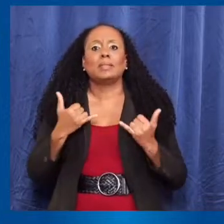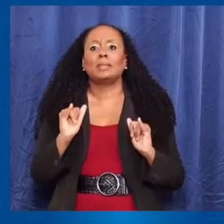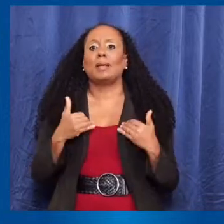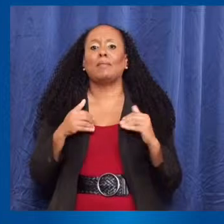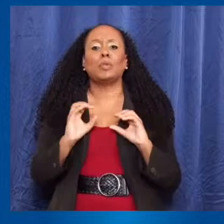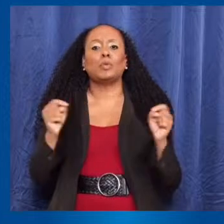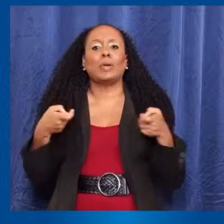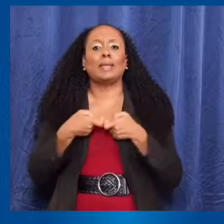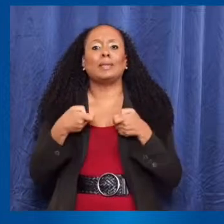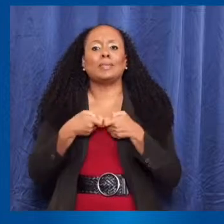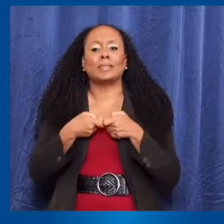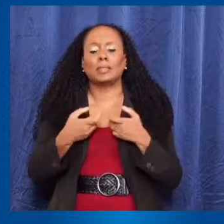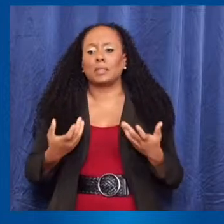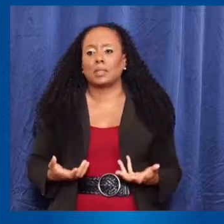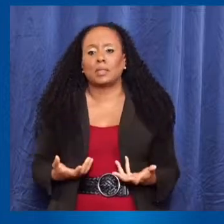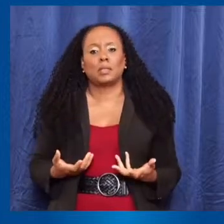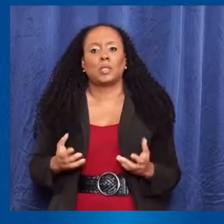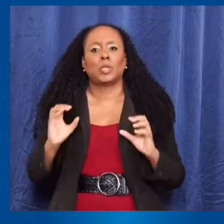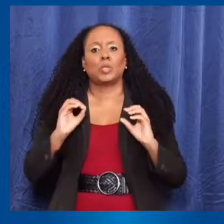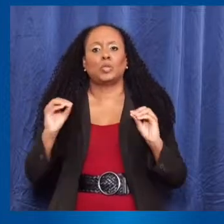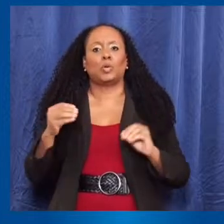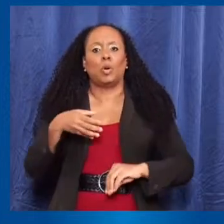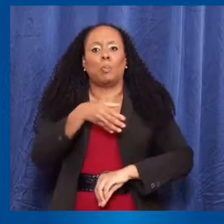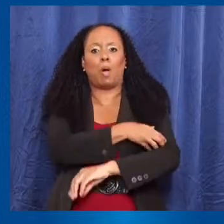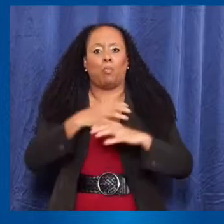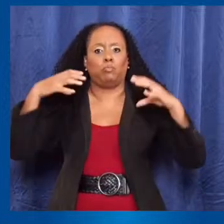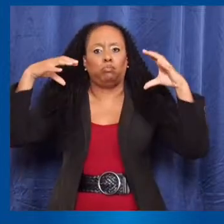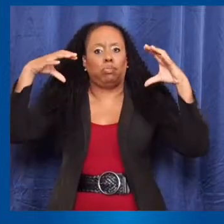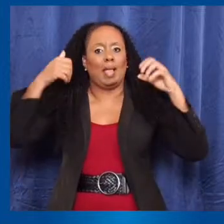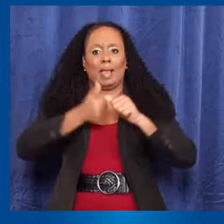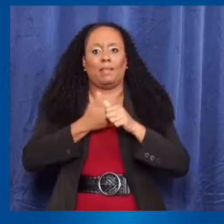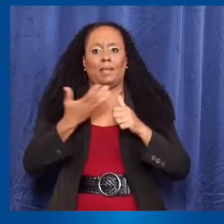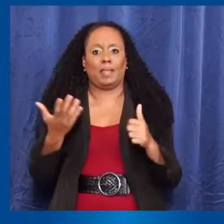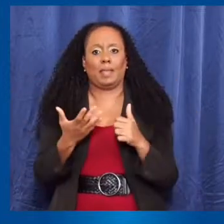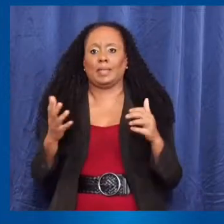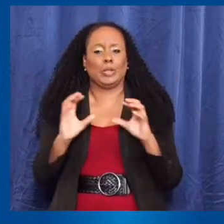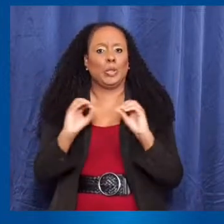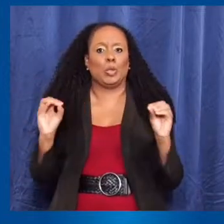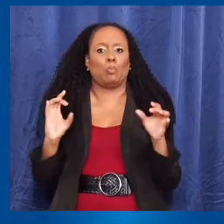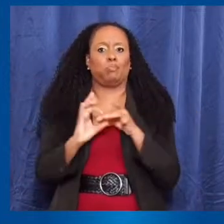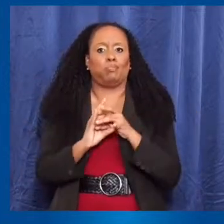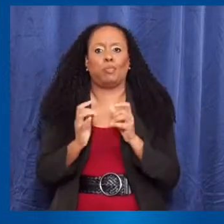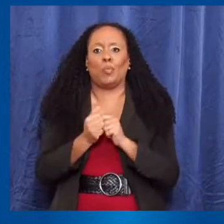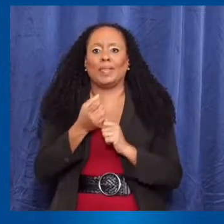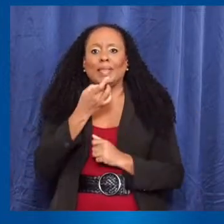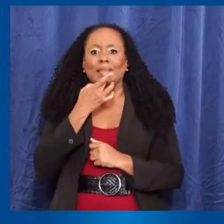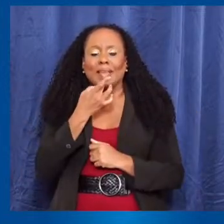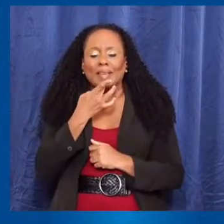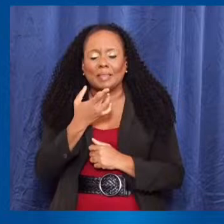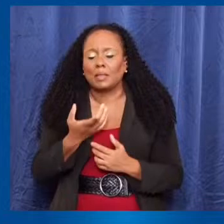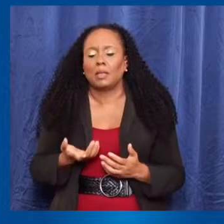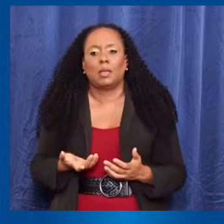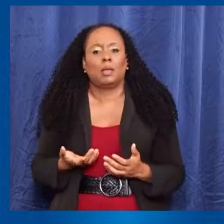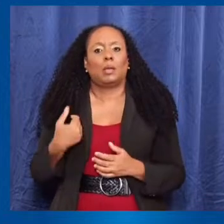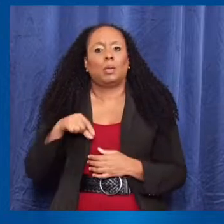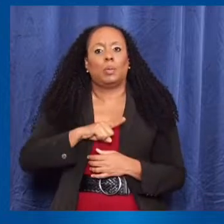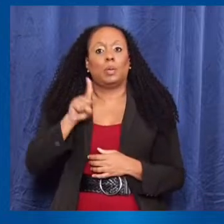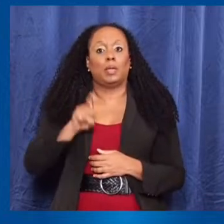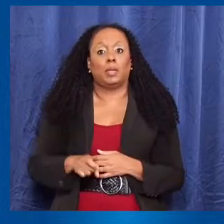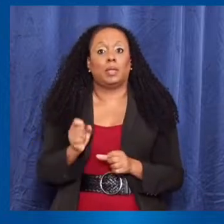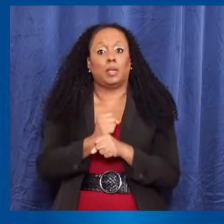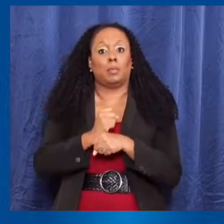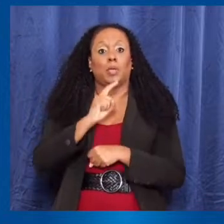of a digital divide is a bridge too far. These are the things that will make a difference to us securing the